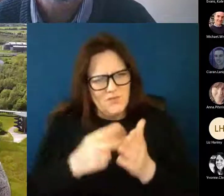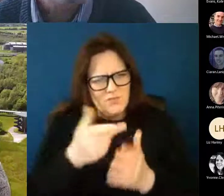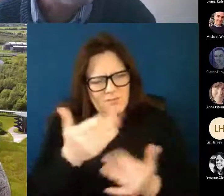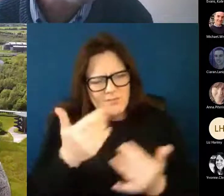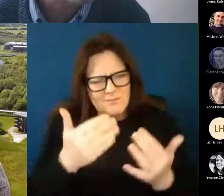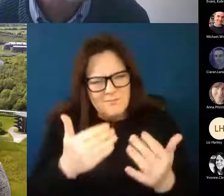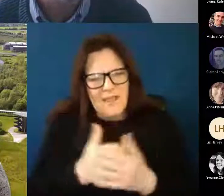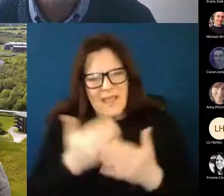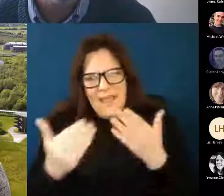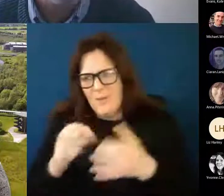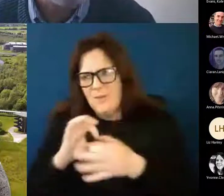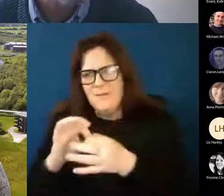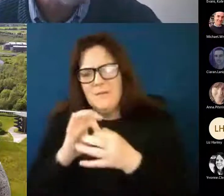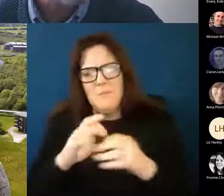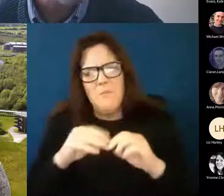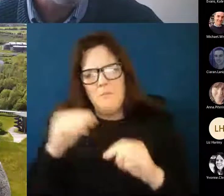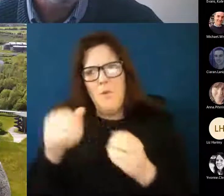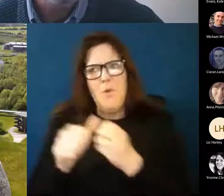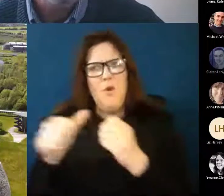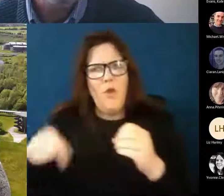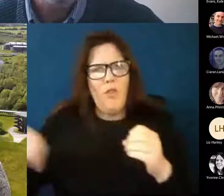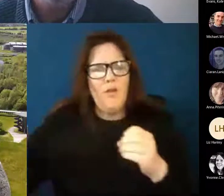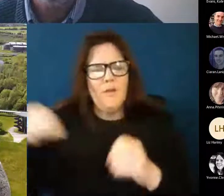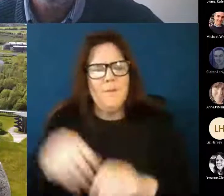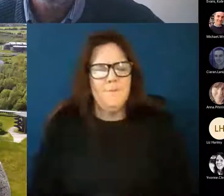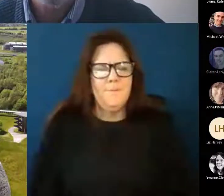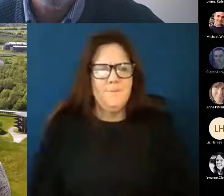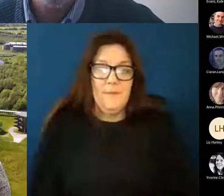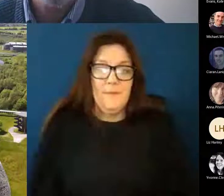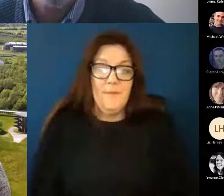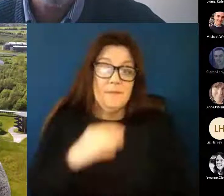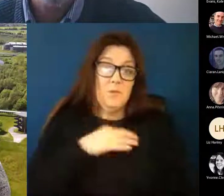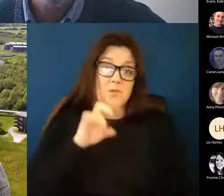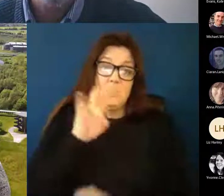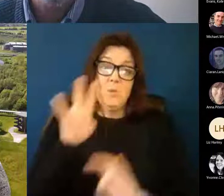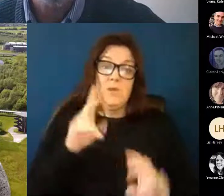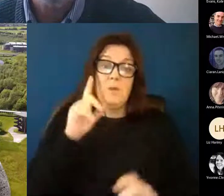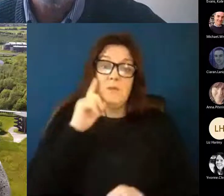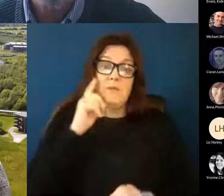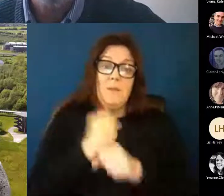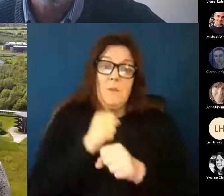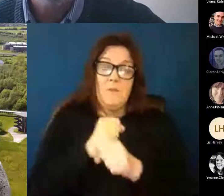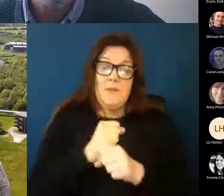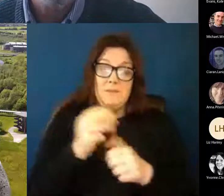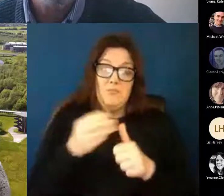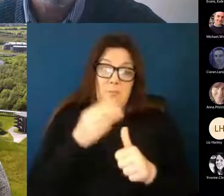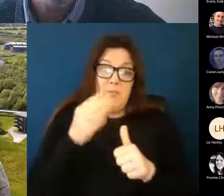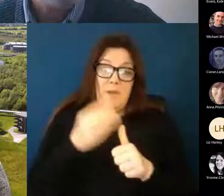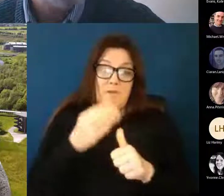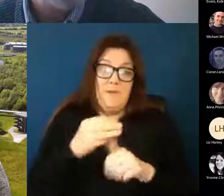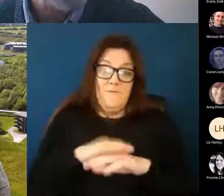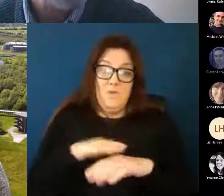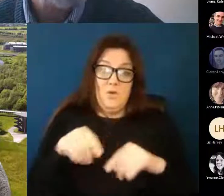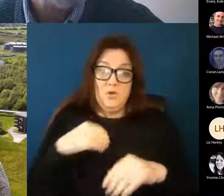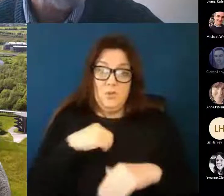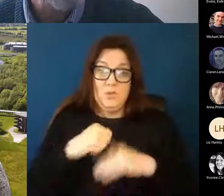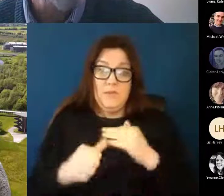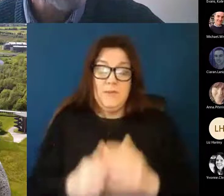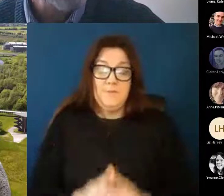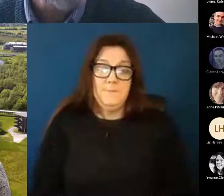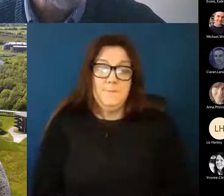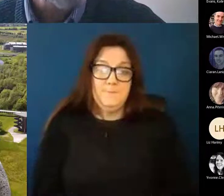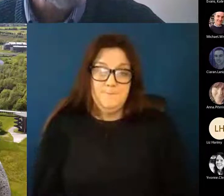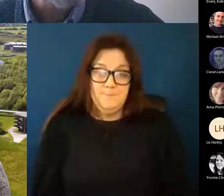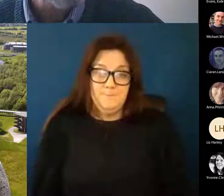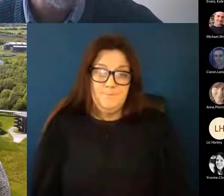I think that's, again, a really good question, Thomas, and I was thinking about that just in preparation for today.